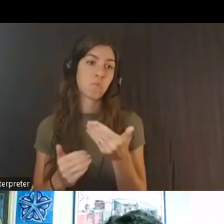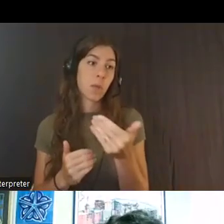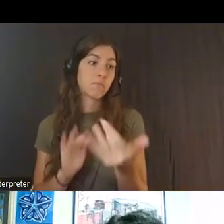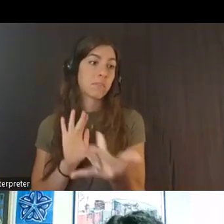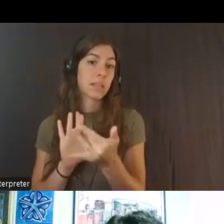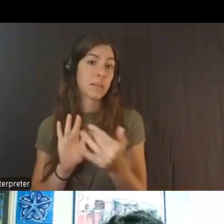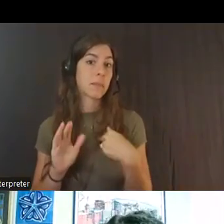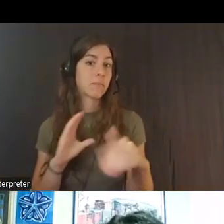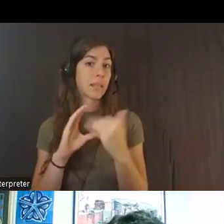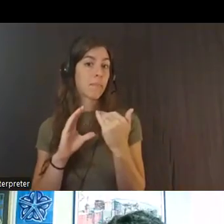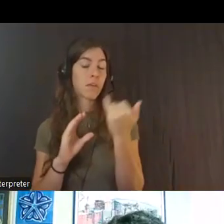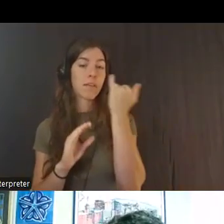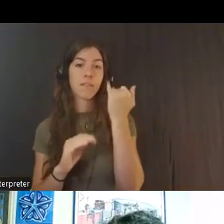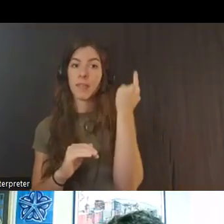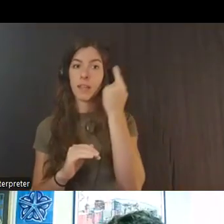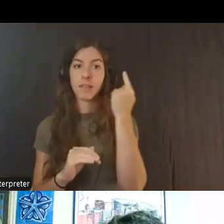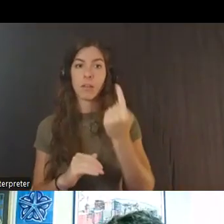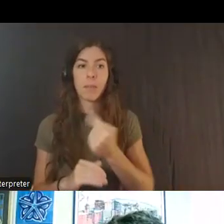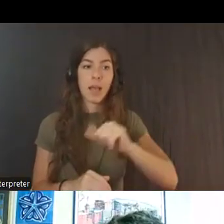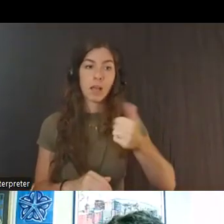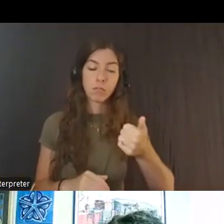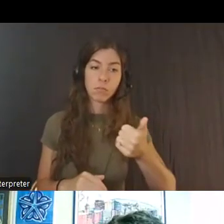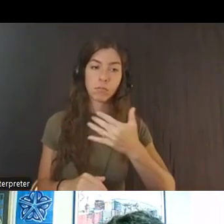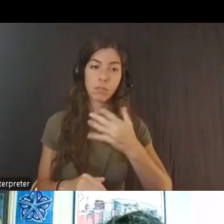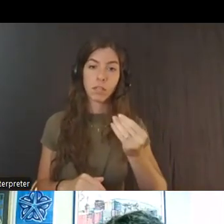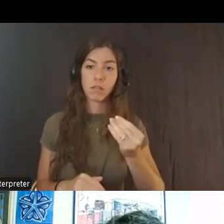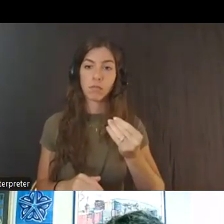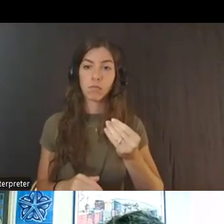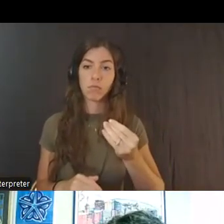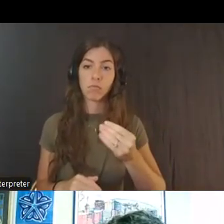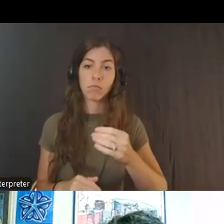email if you think of any other things. And otherwise, we'll see you and talk to you.